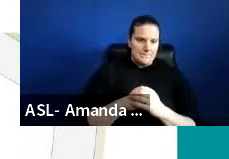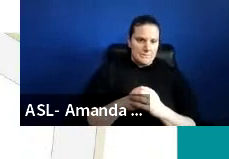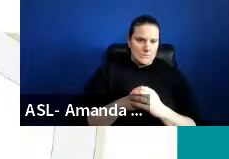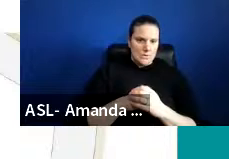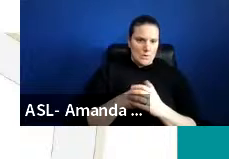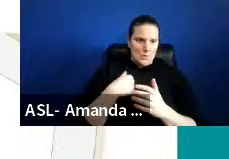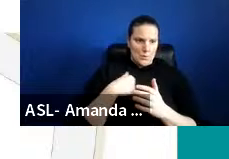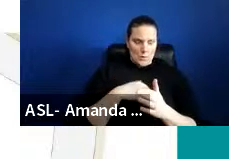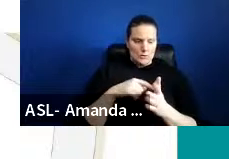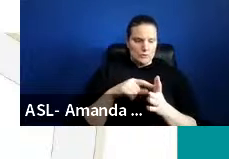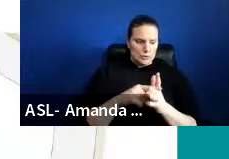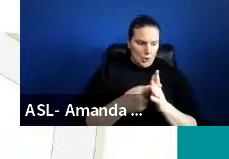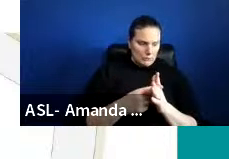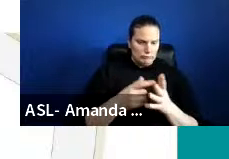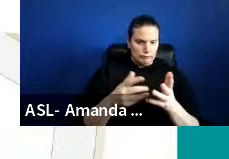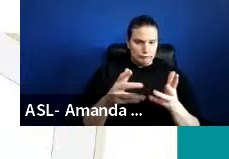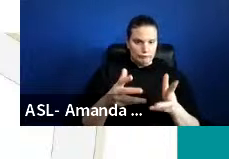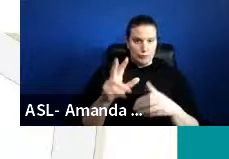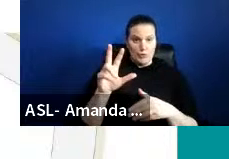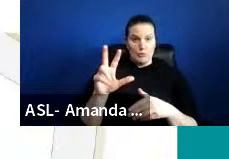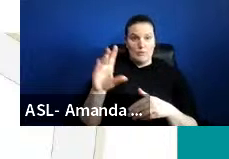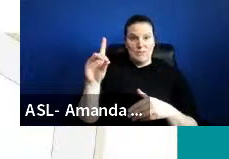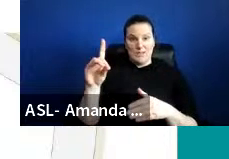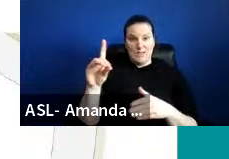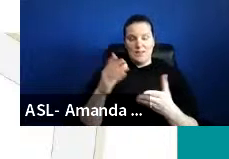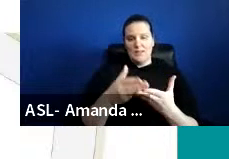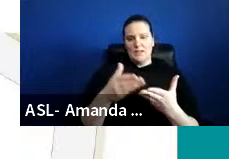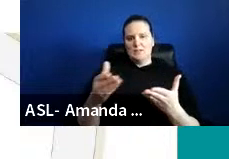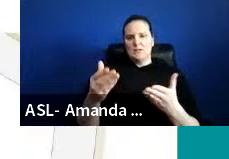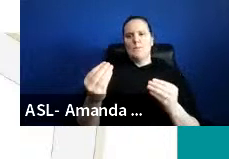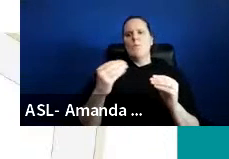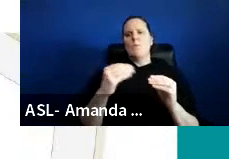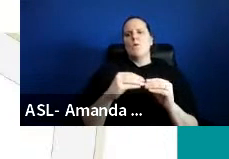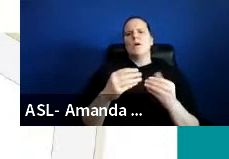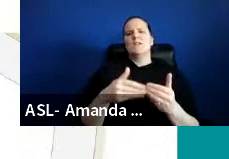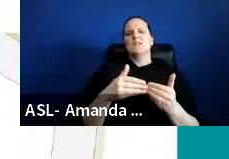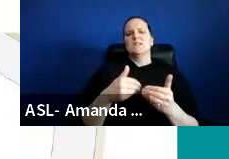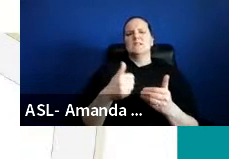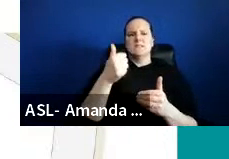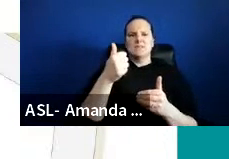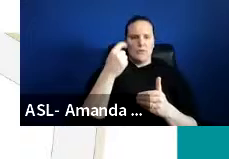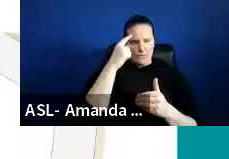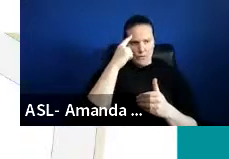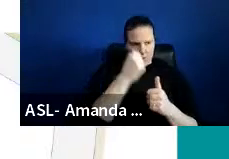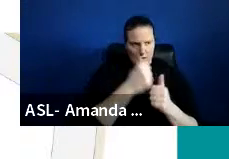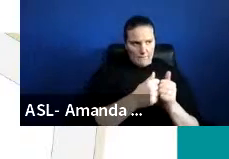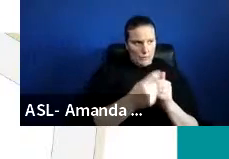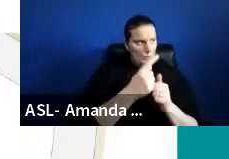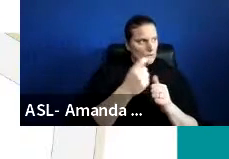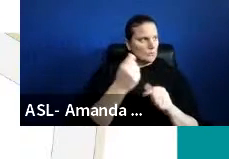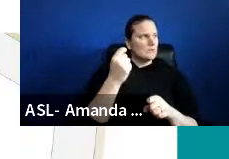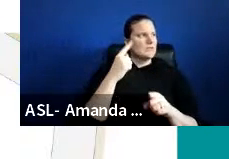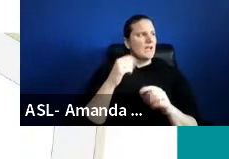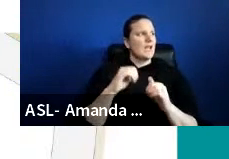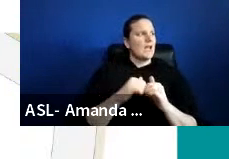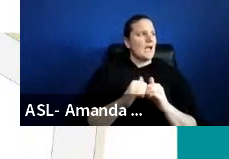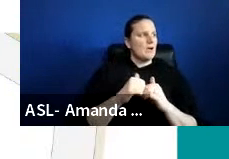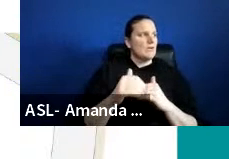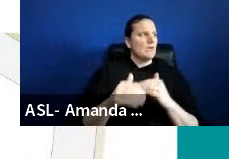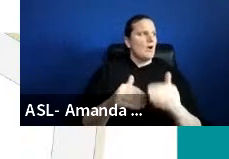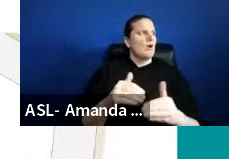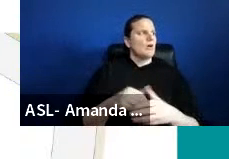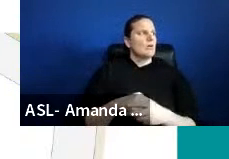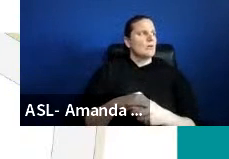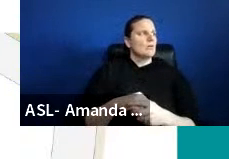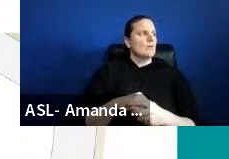we are starting and have started three-dimensional stuff, which is much easier for everybody to understand how these things are. And,